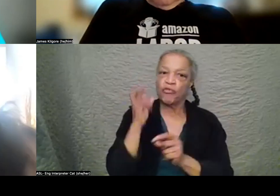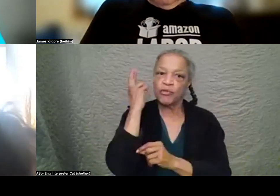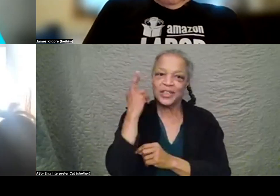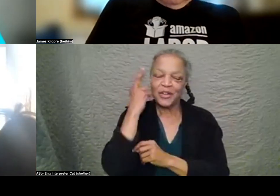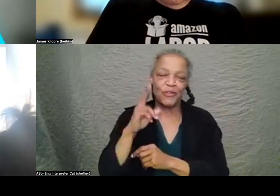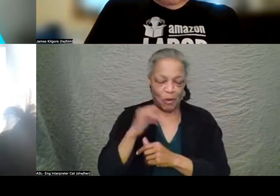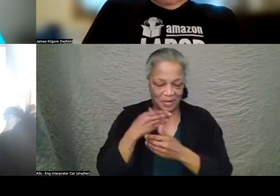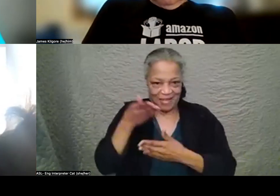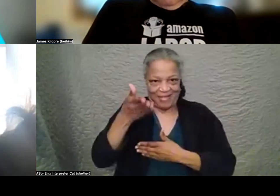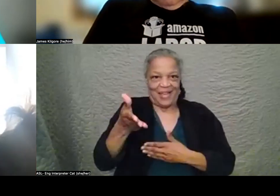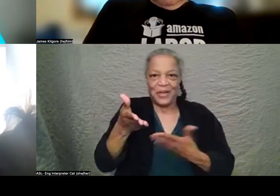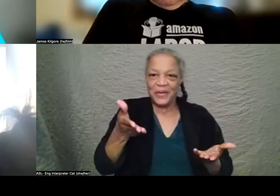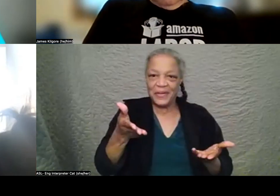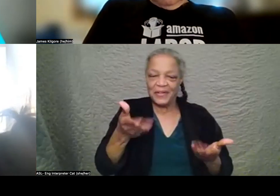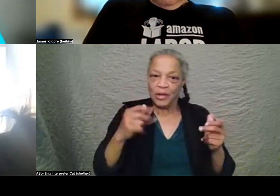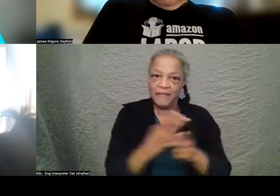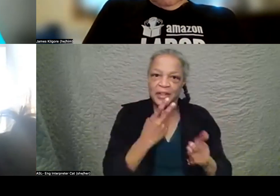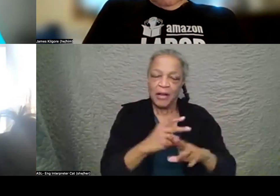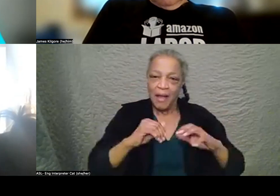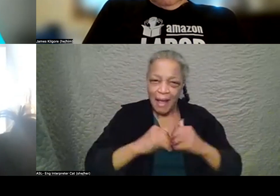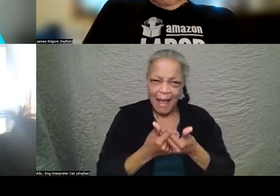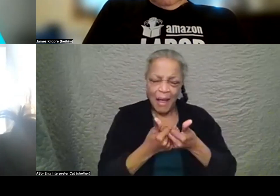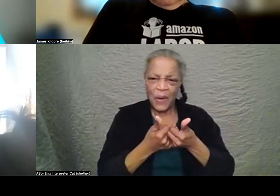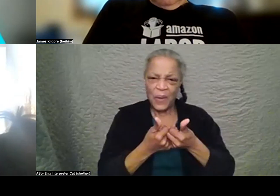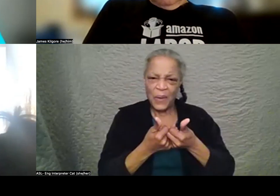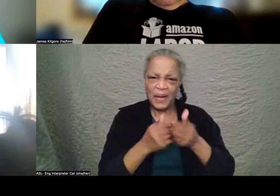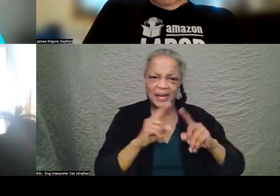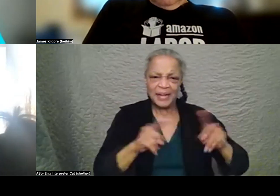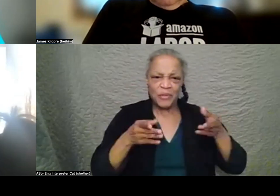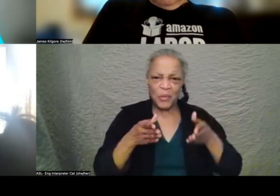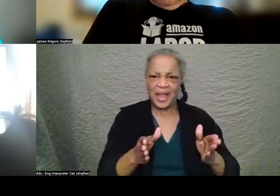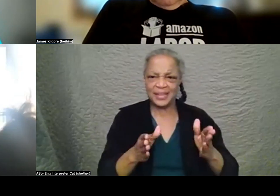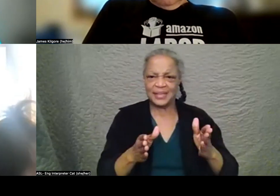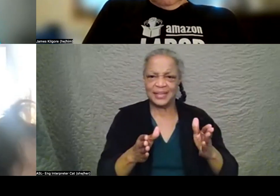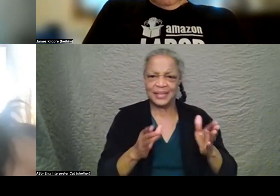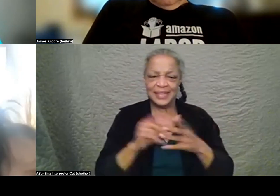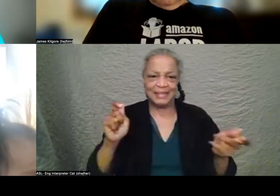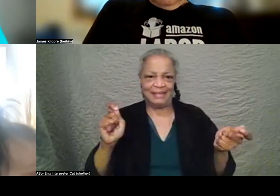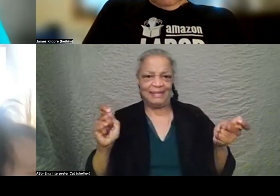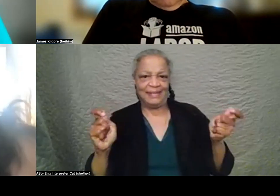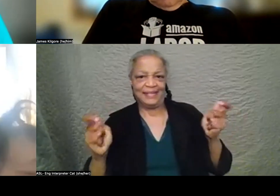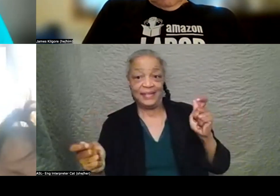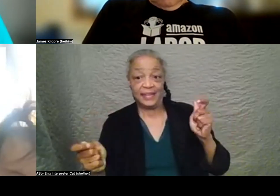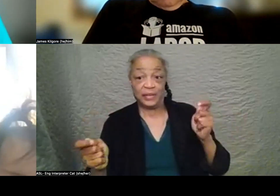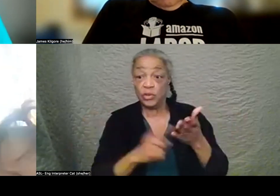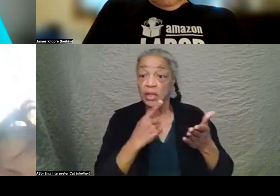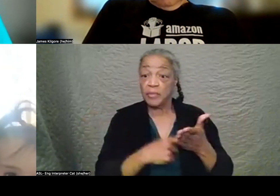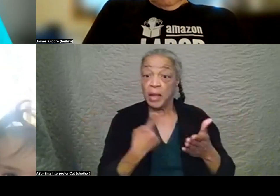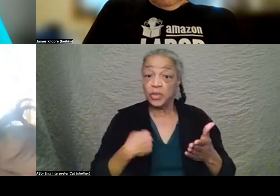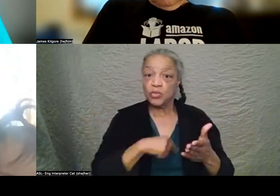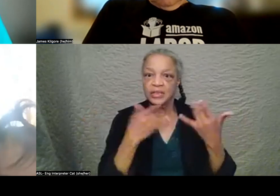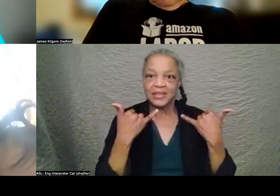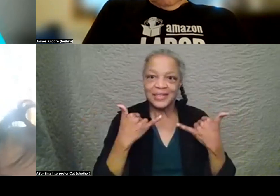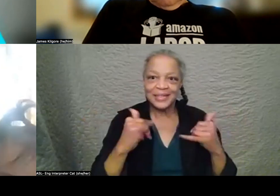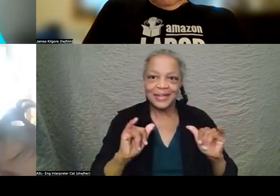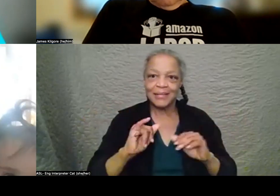and trying to figure out how to do that in different ways, and is constantly shifting. So I feel like sometimes we're like still set on